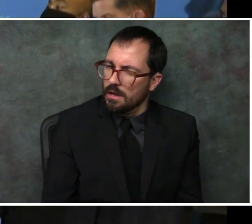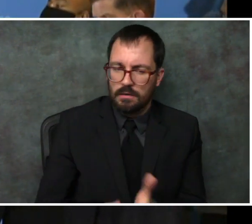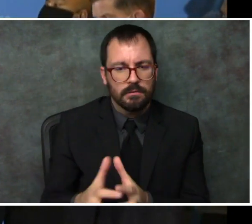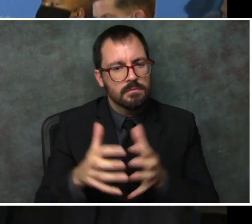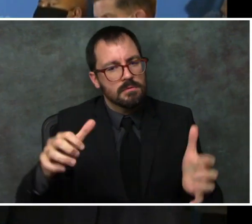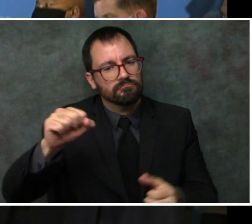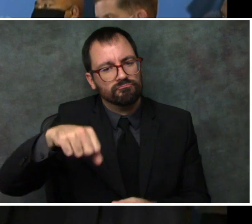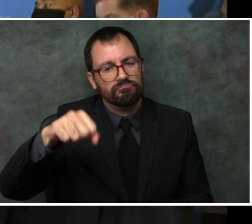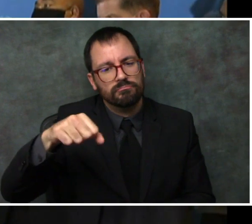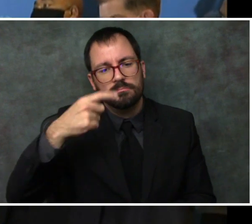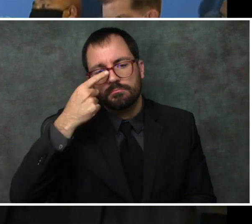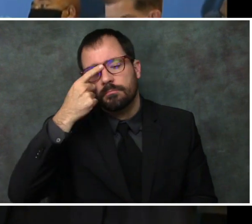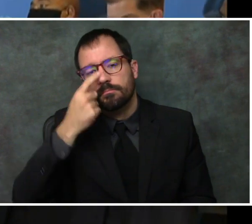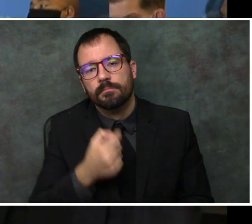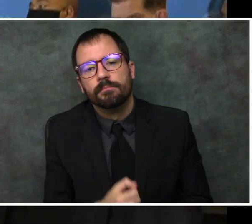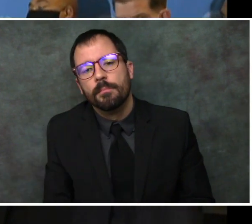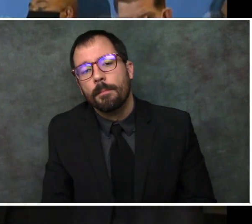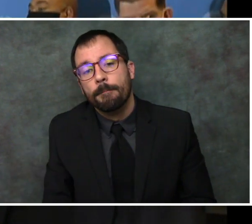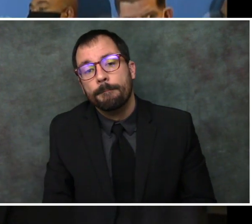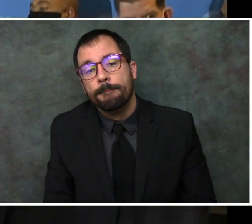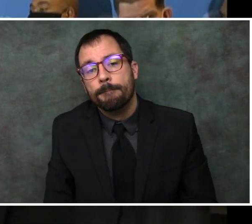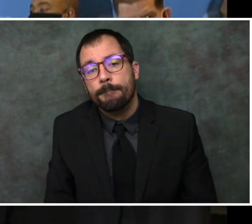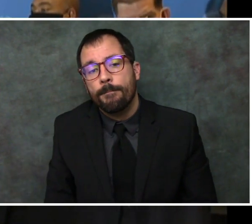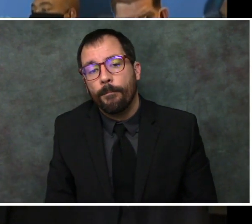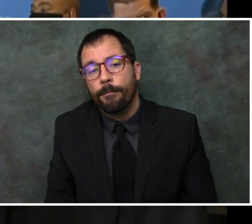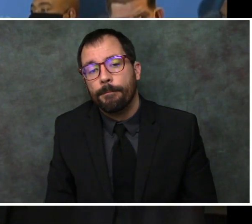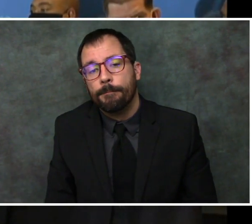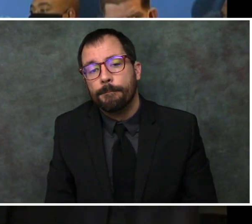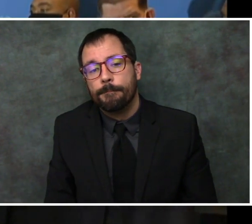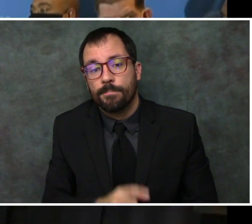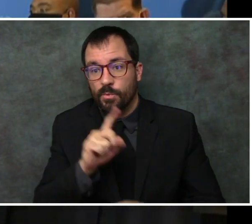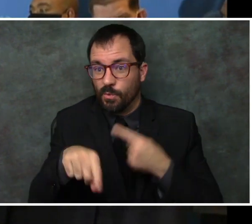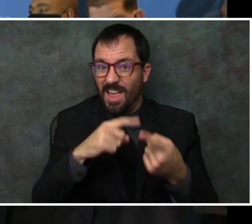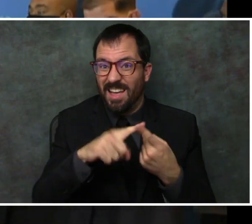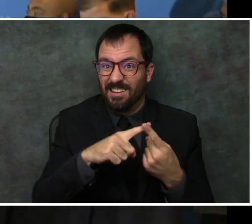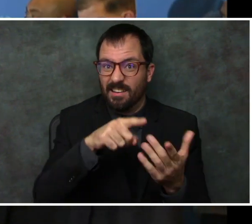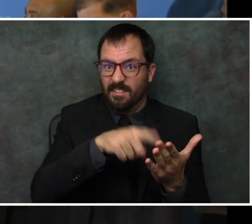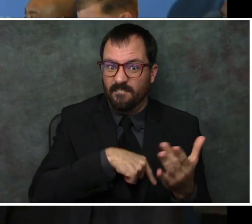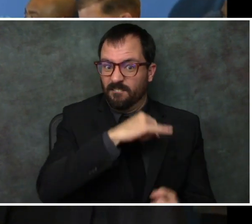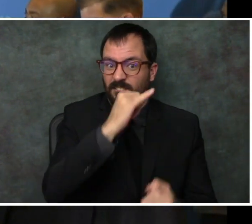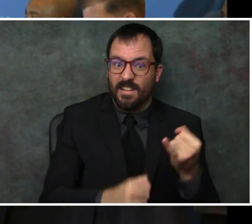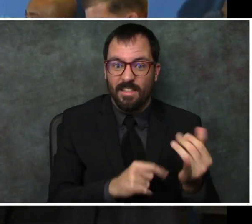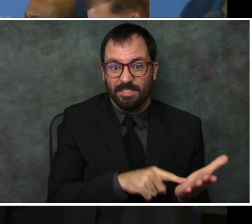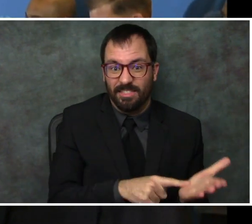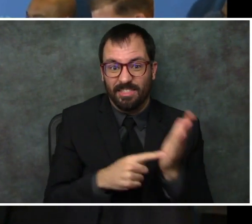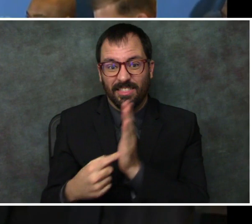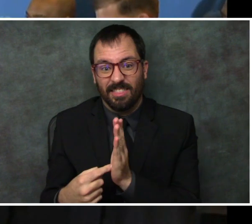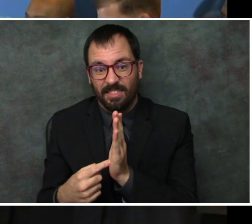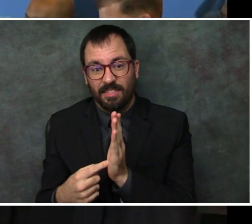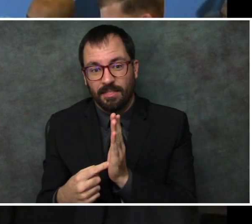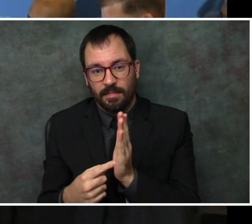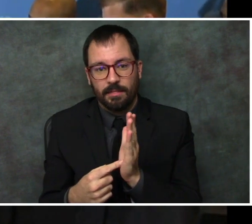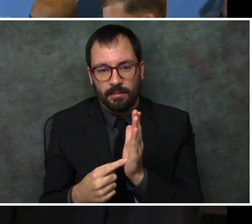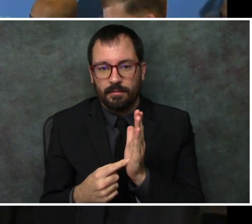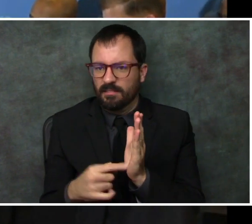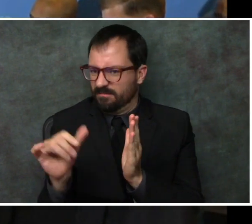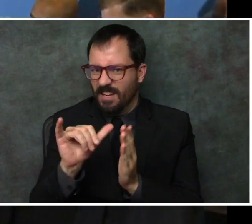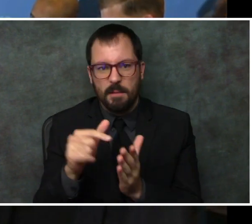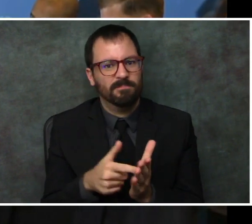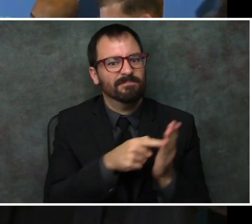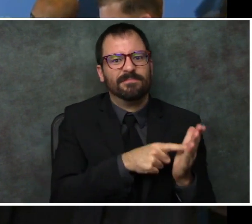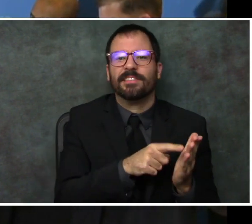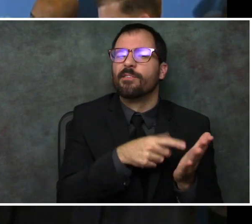report, in the recommendations, when you received the final recommendations, it was actually in the draft as well, we were